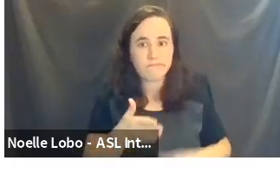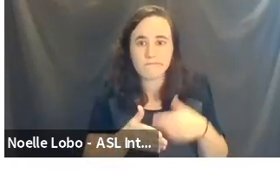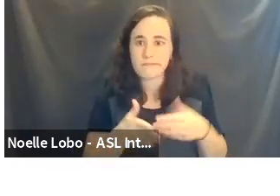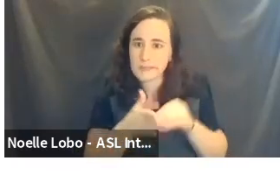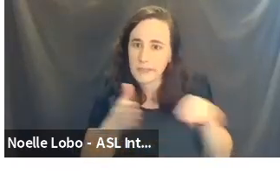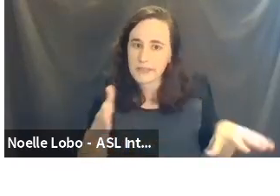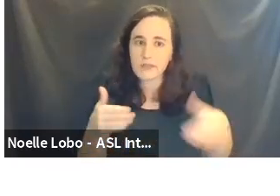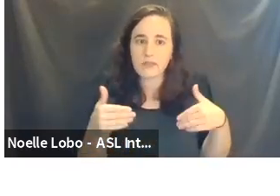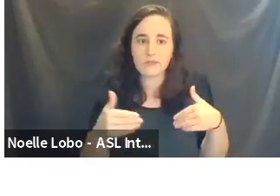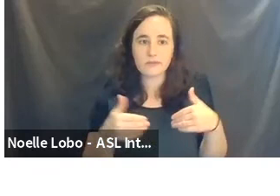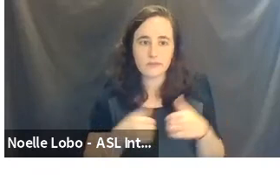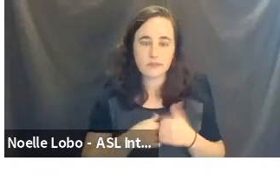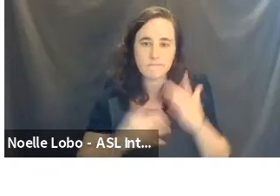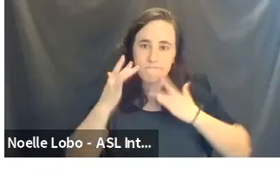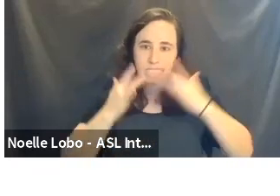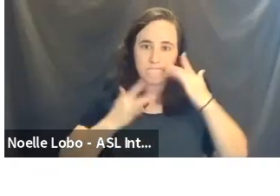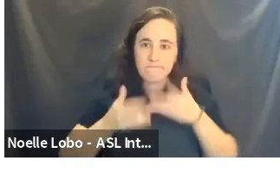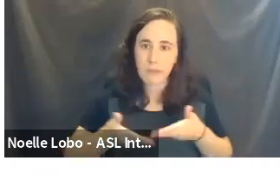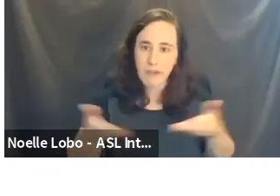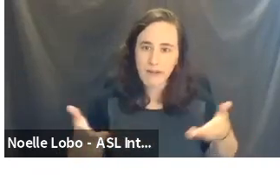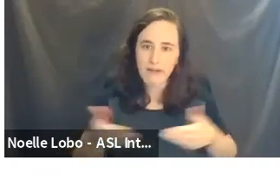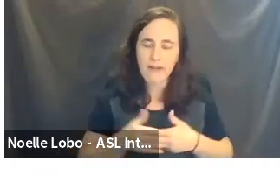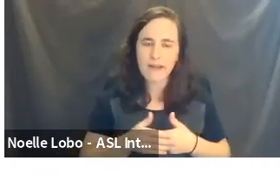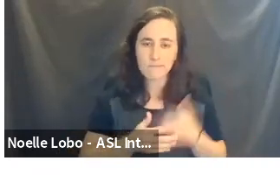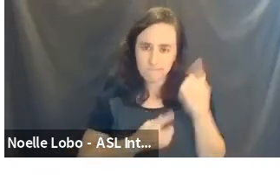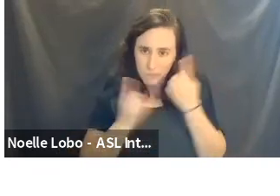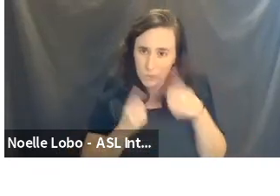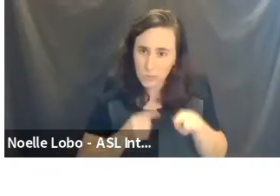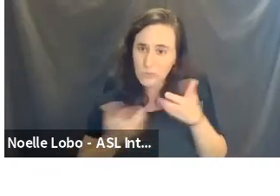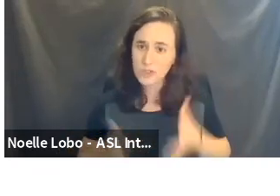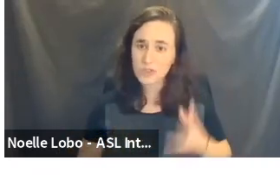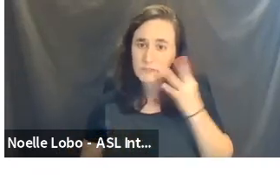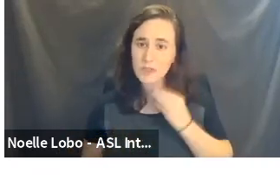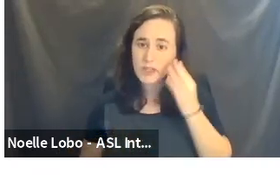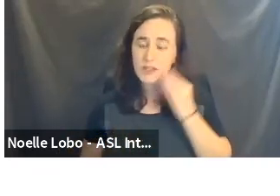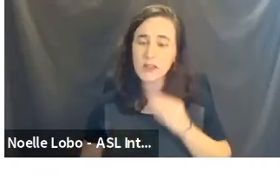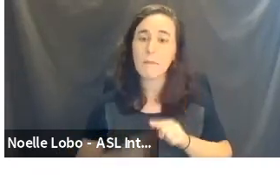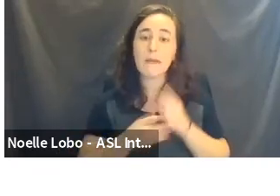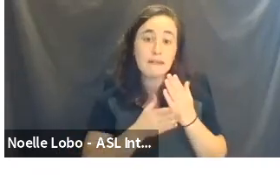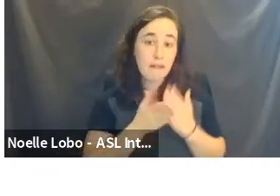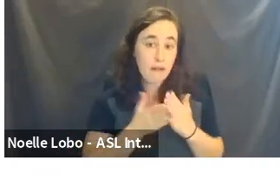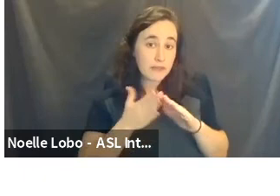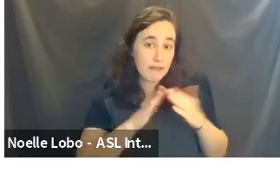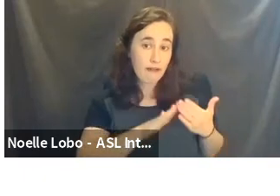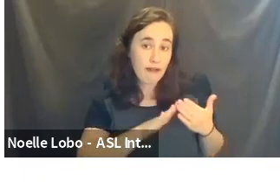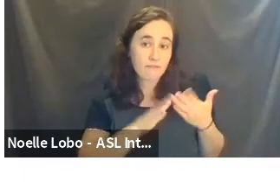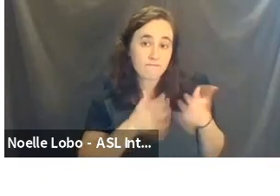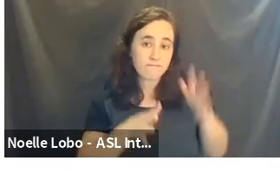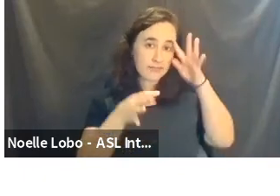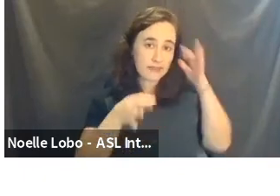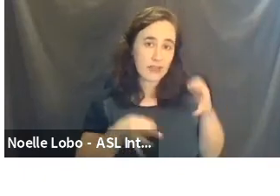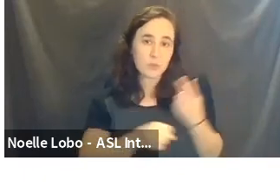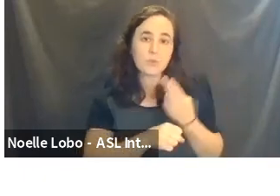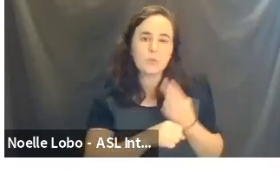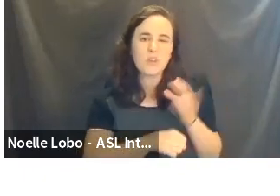if some of you are experiencing this, but a lot of districts have decided to use what you see in the picture there, which